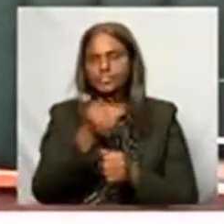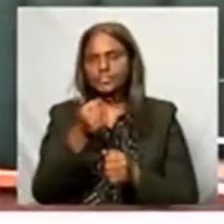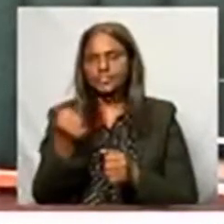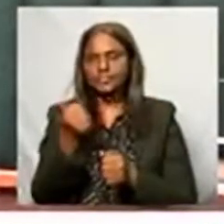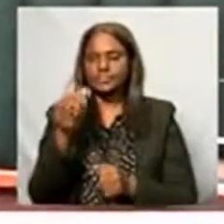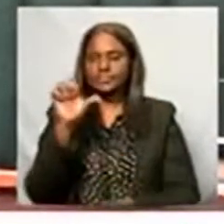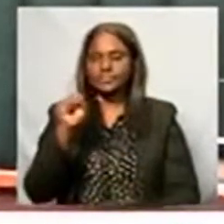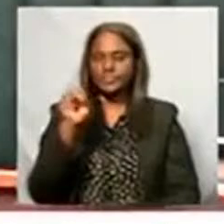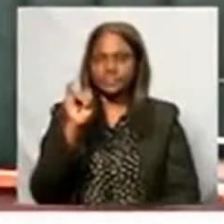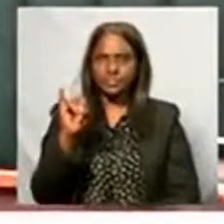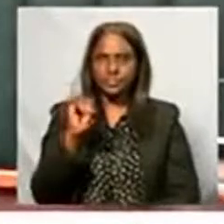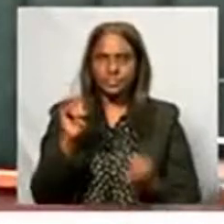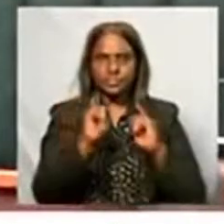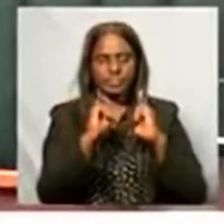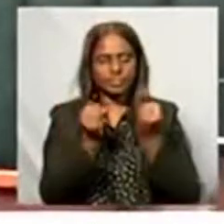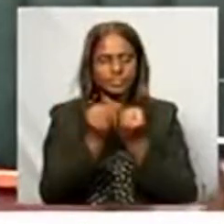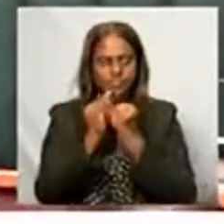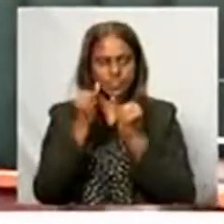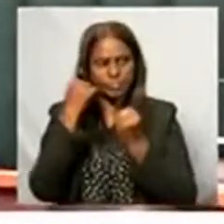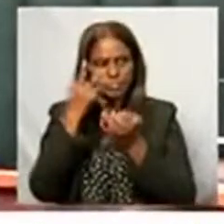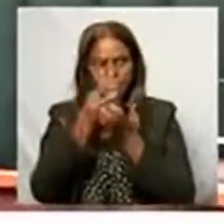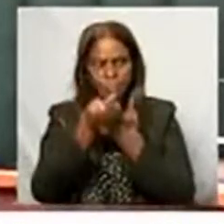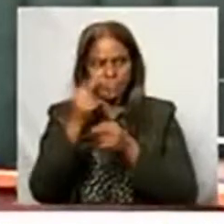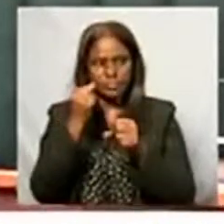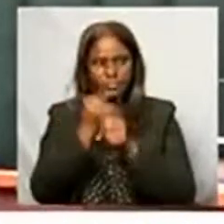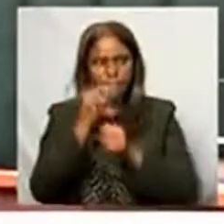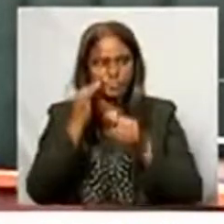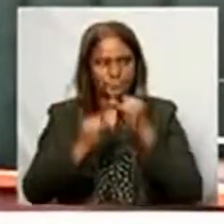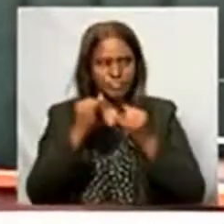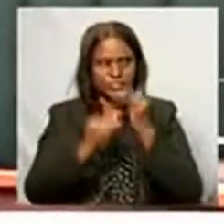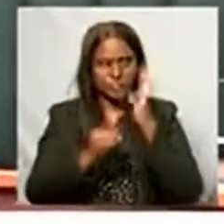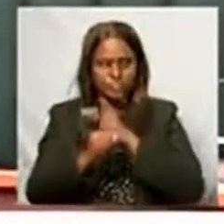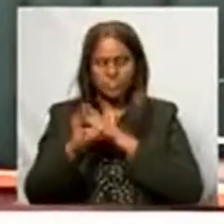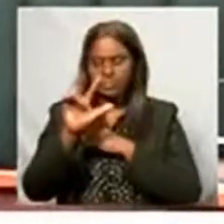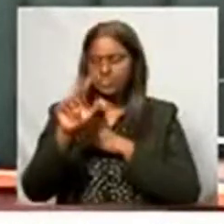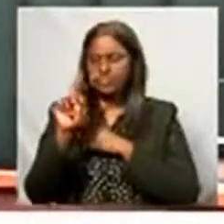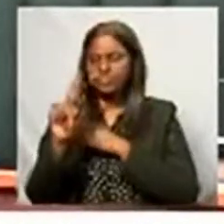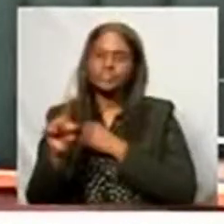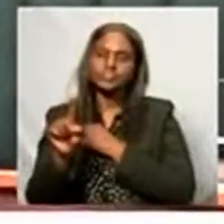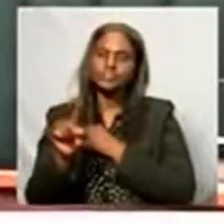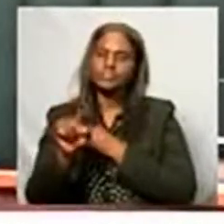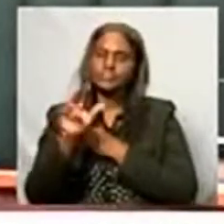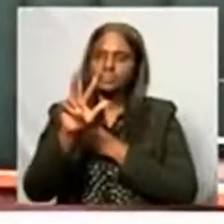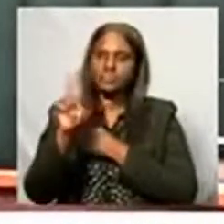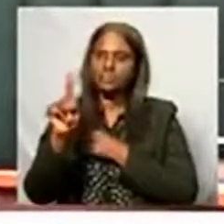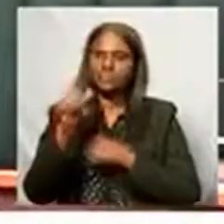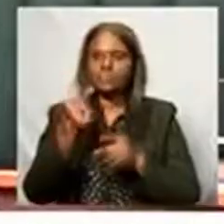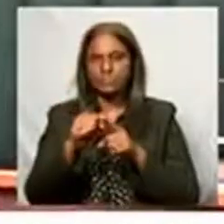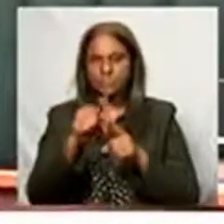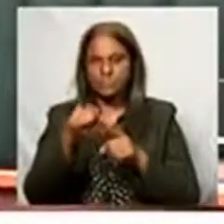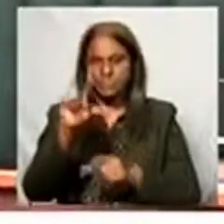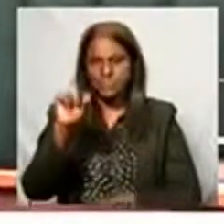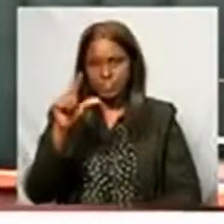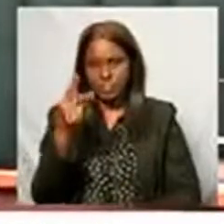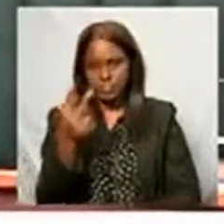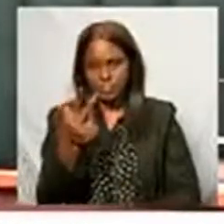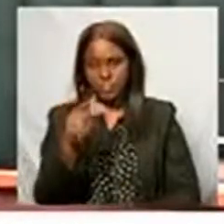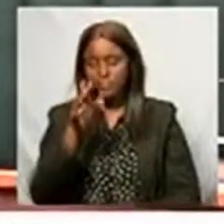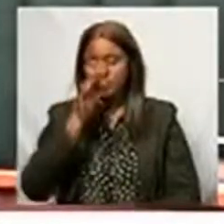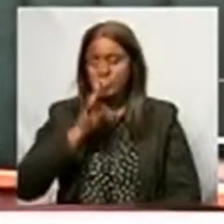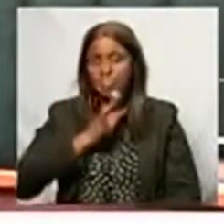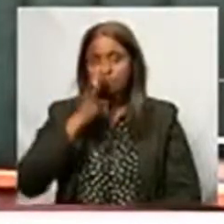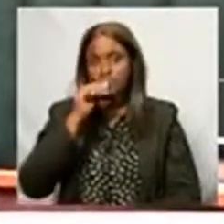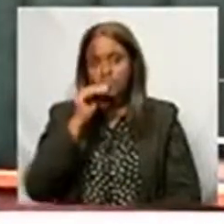statutory institutions for the financial year ended 31st December 2023. Madam